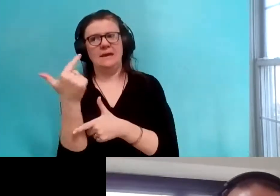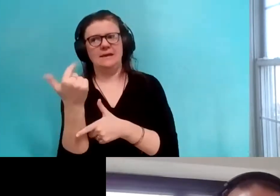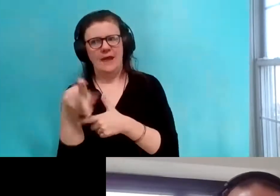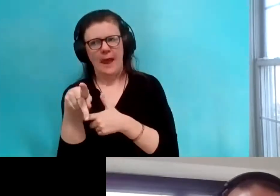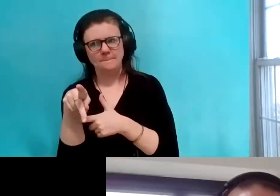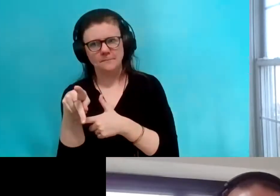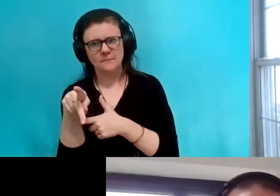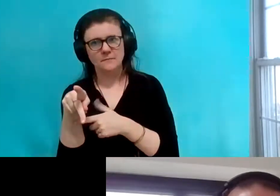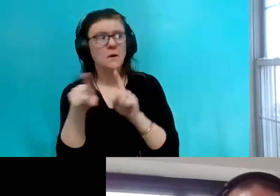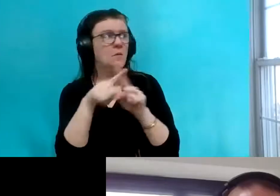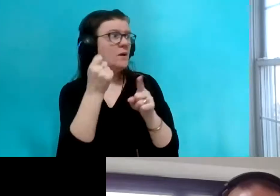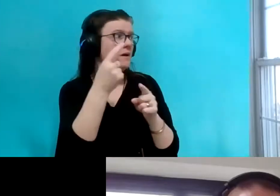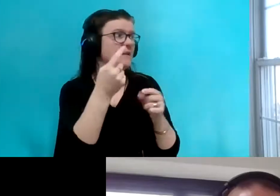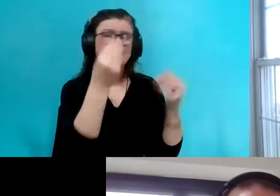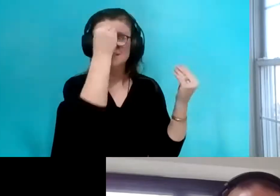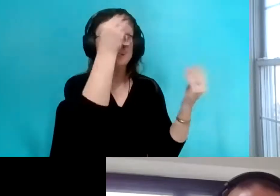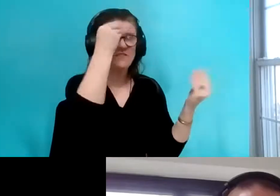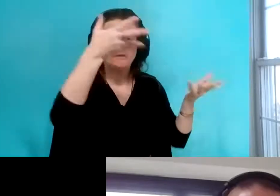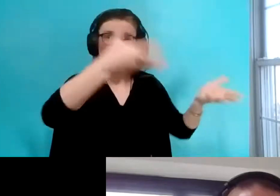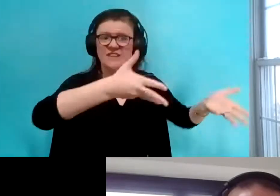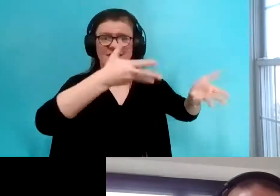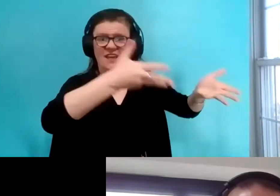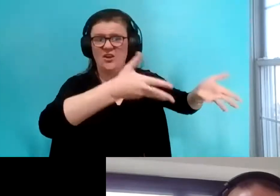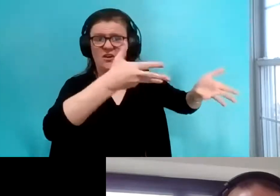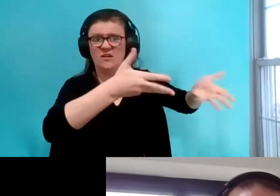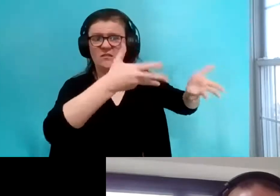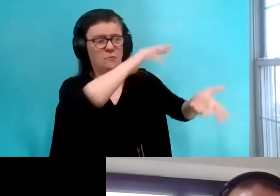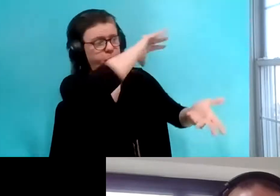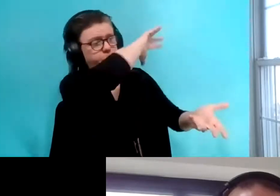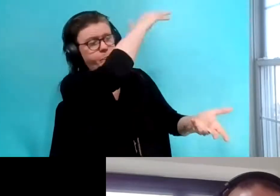of information that is already contained in